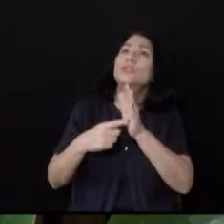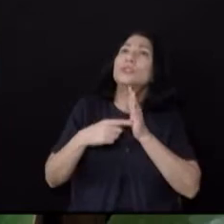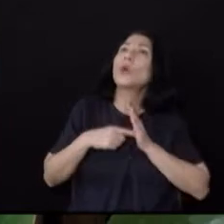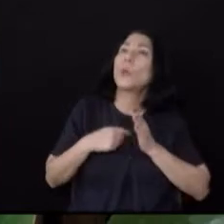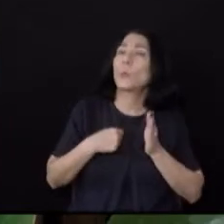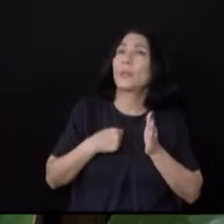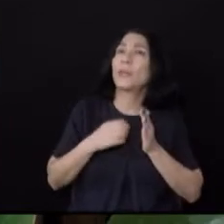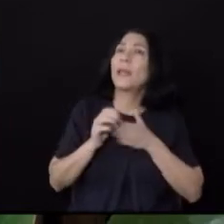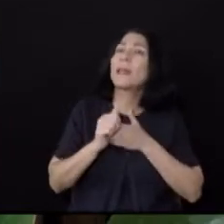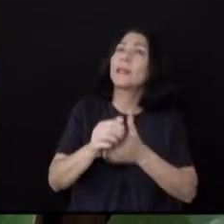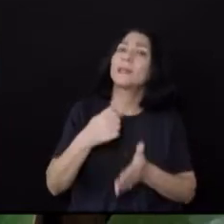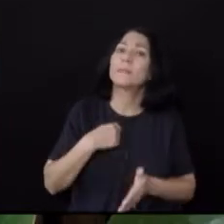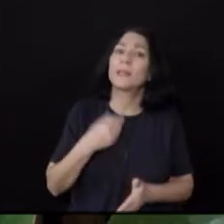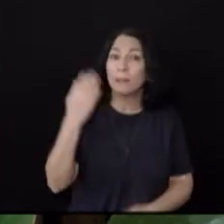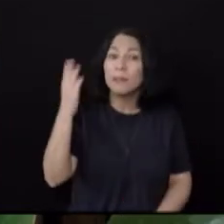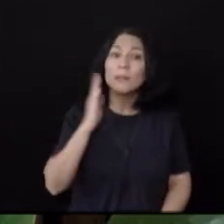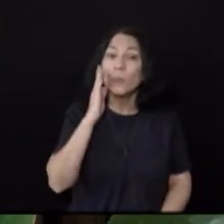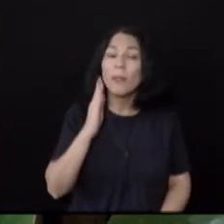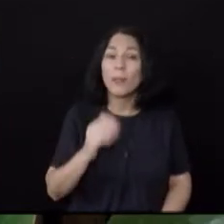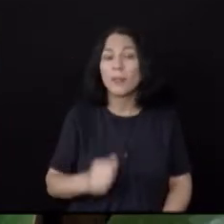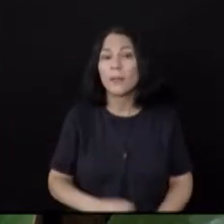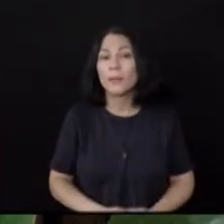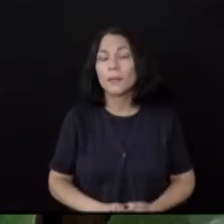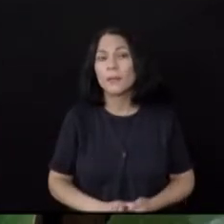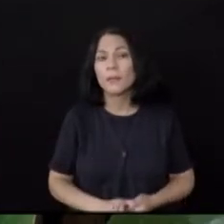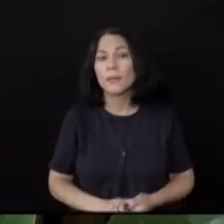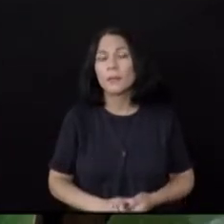And he will. He will.